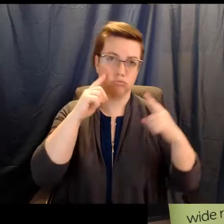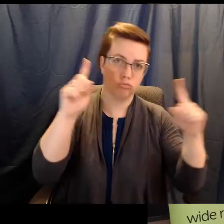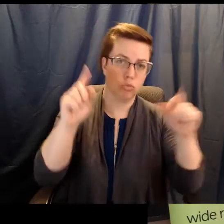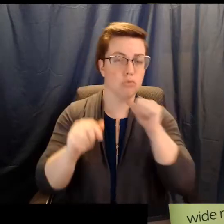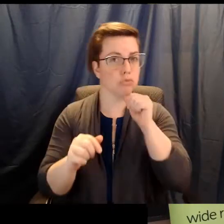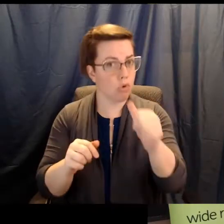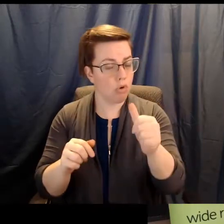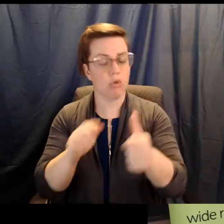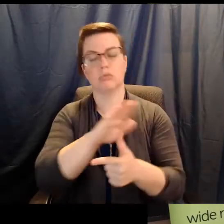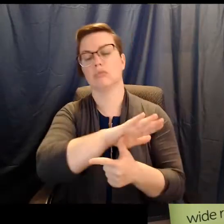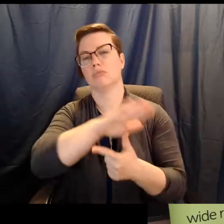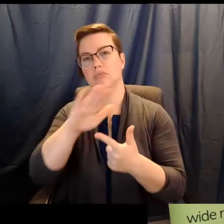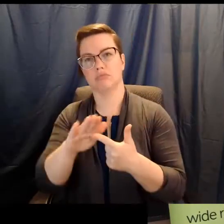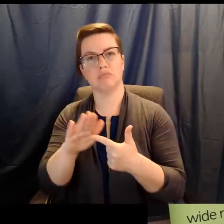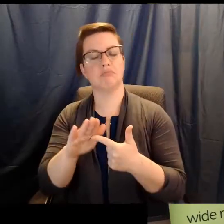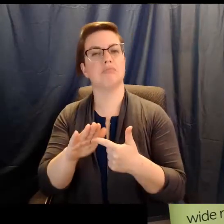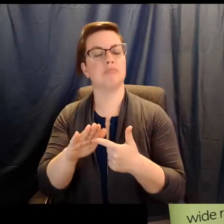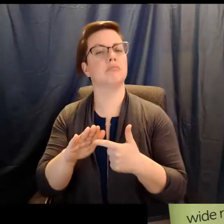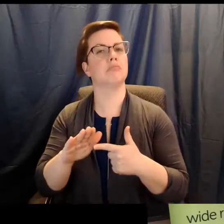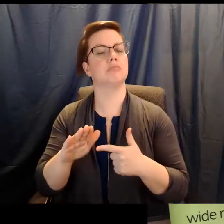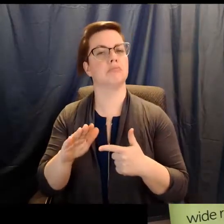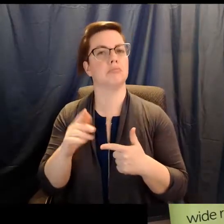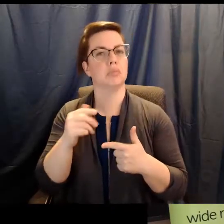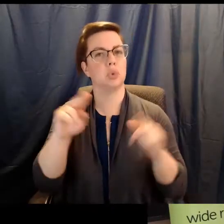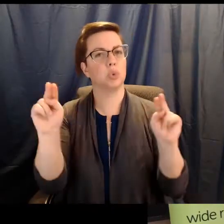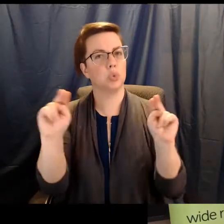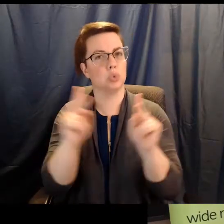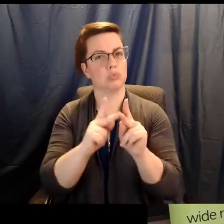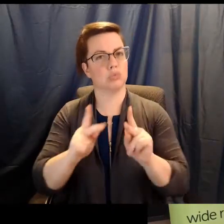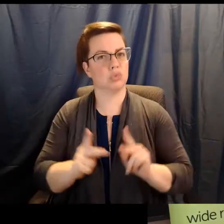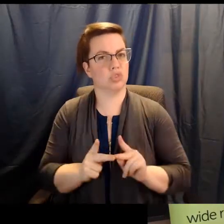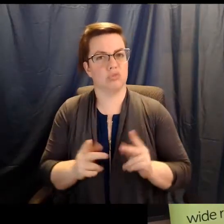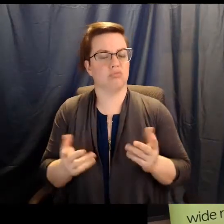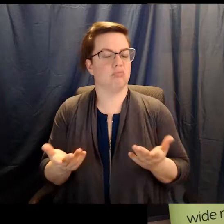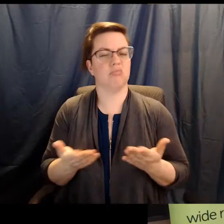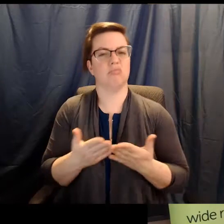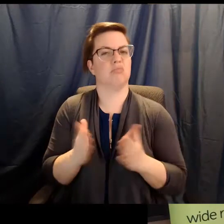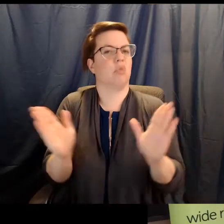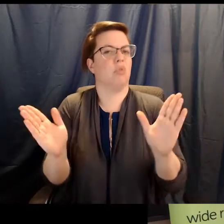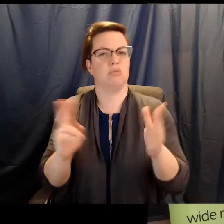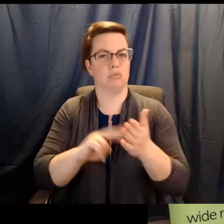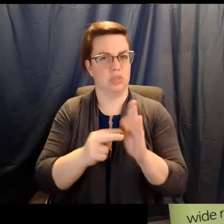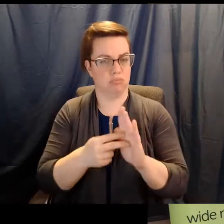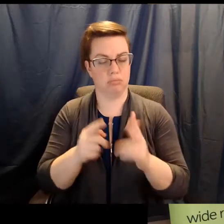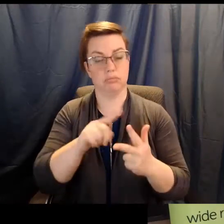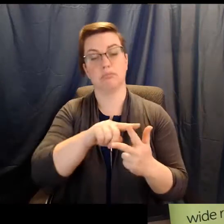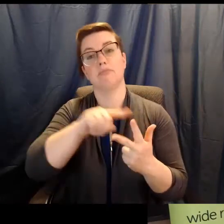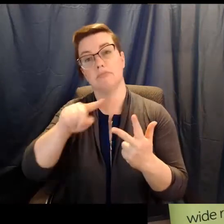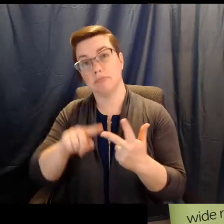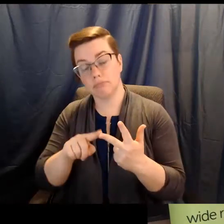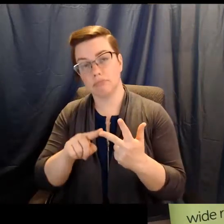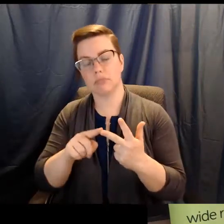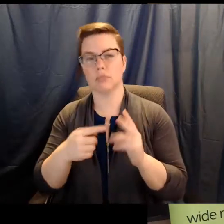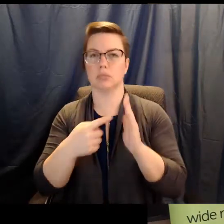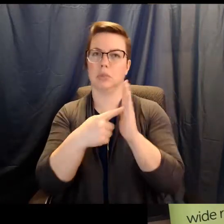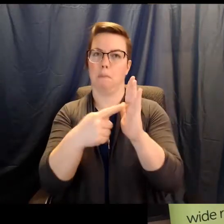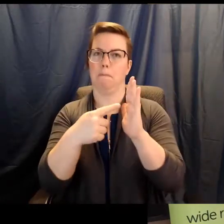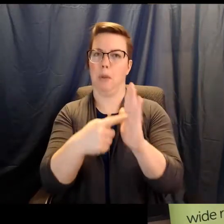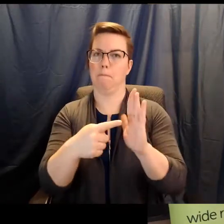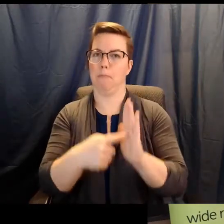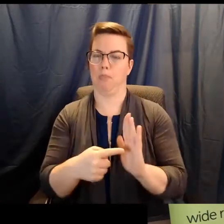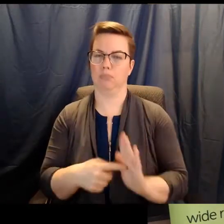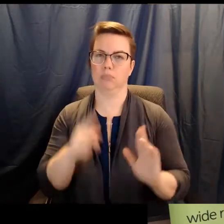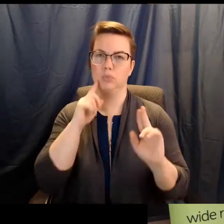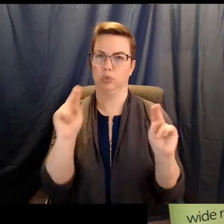work? We moved into video number 2, which was neutral positioning in general. Video number